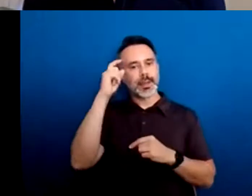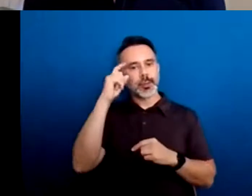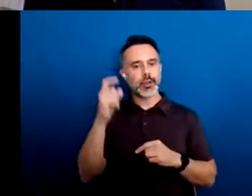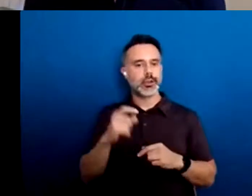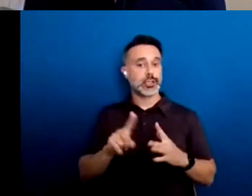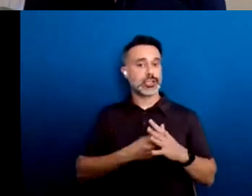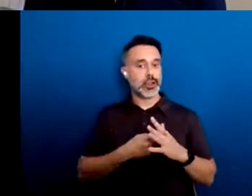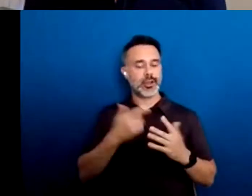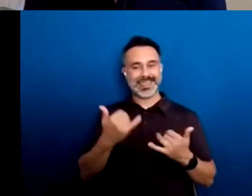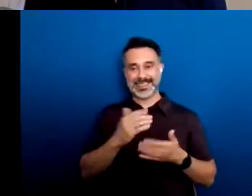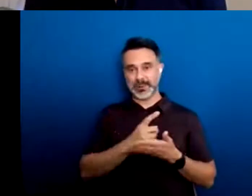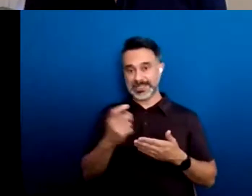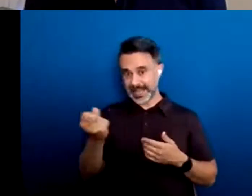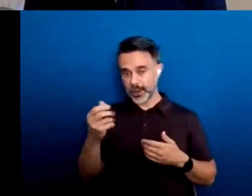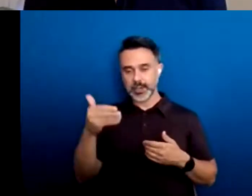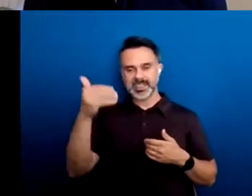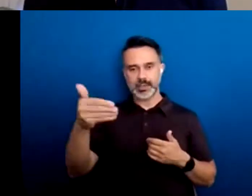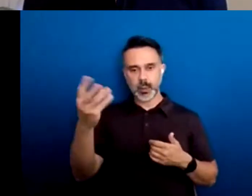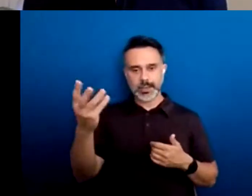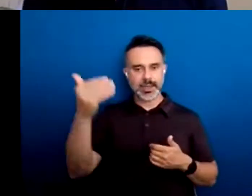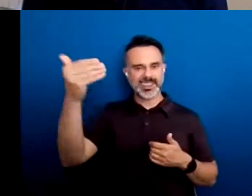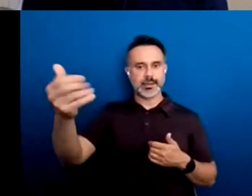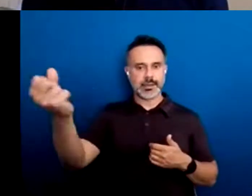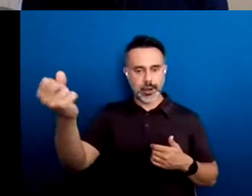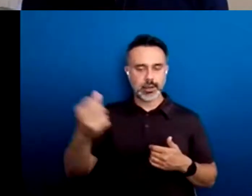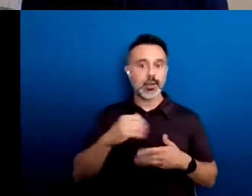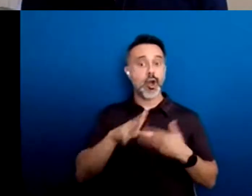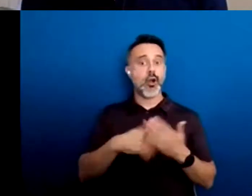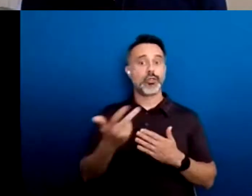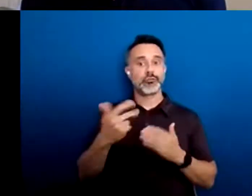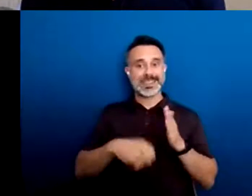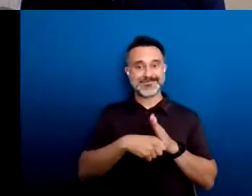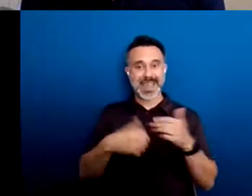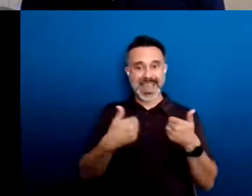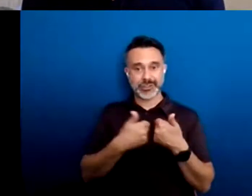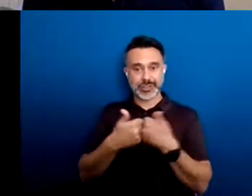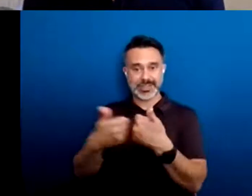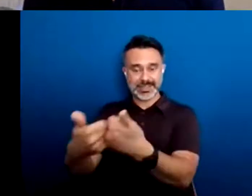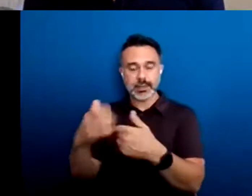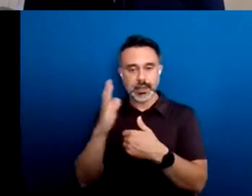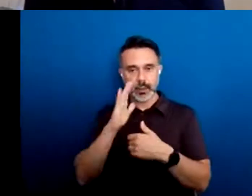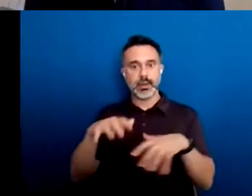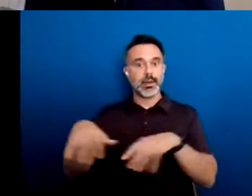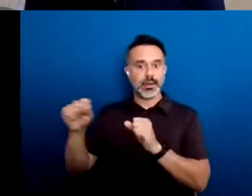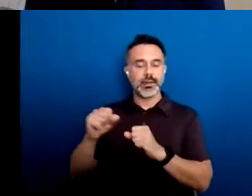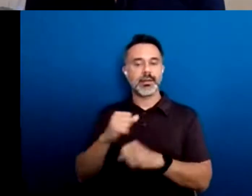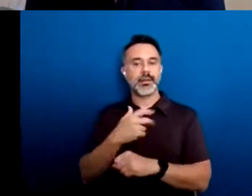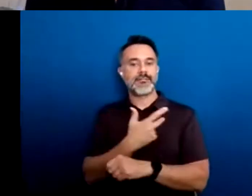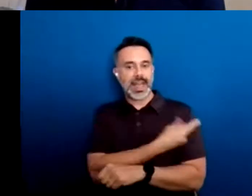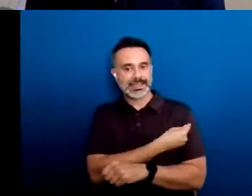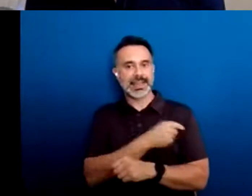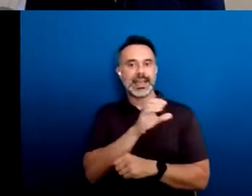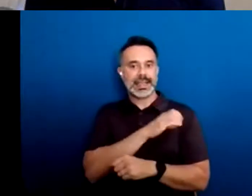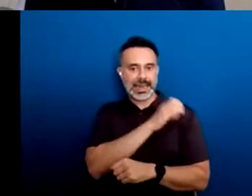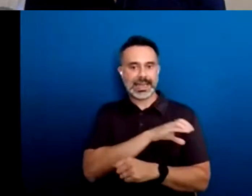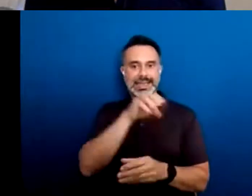next Wednesday and the following Saturday, all three of those matches will be hosting on-site vaccination clinics at the stadium